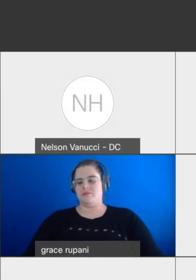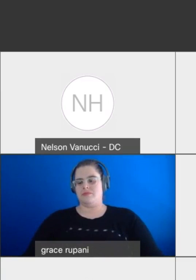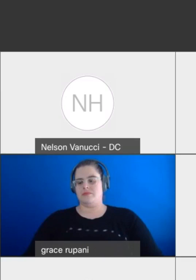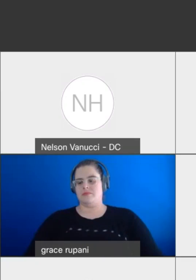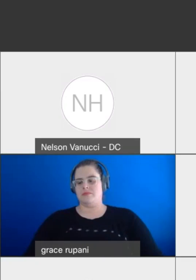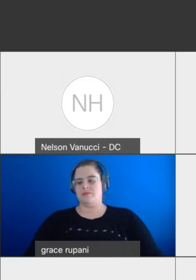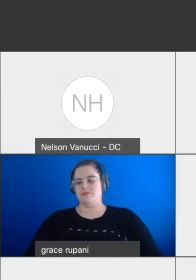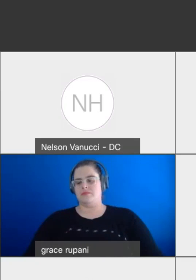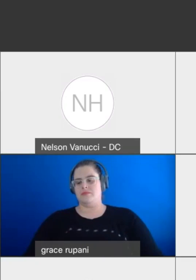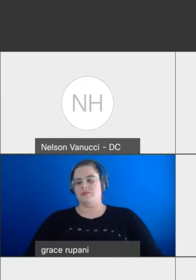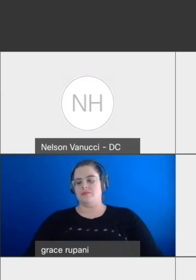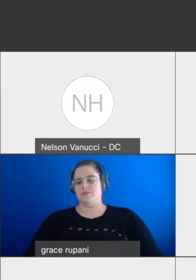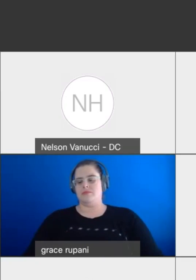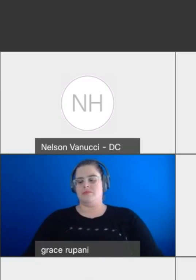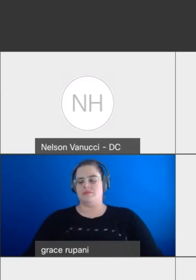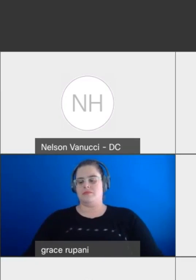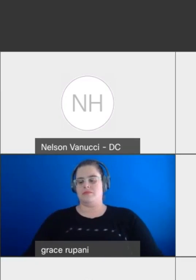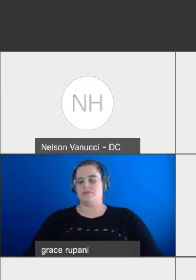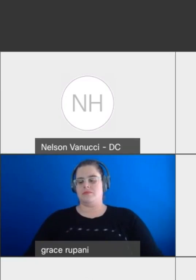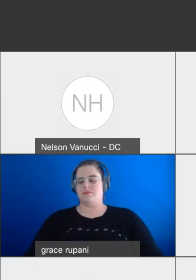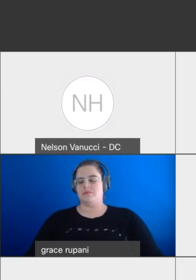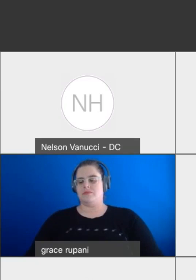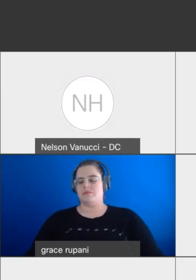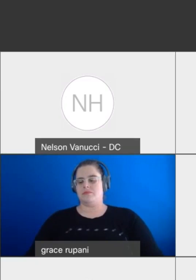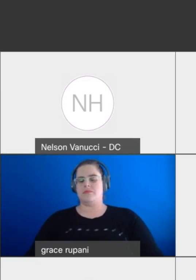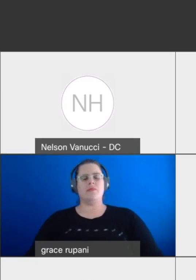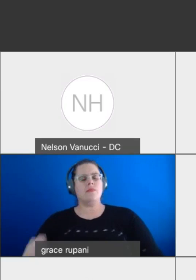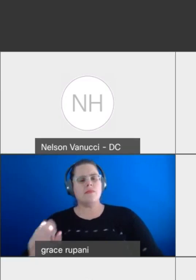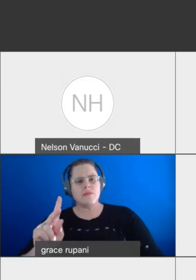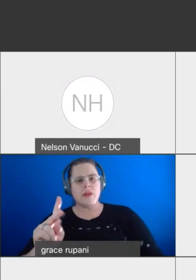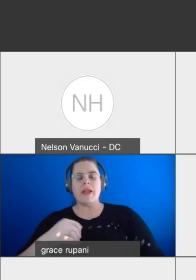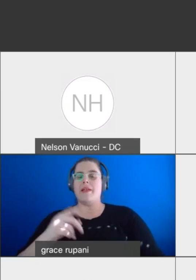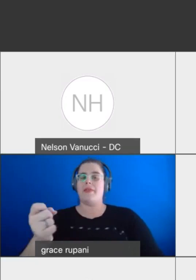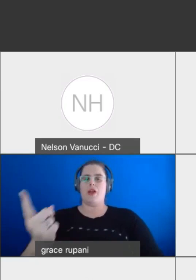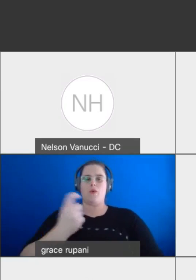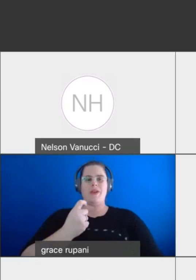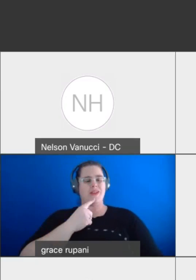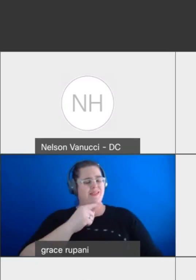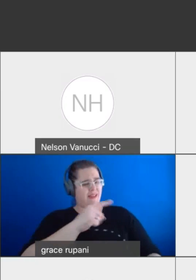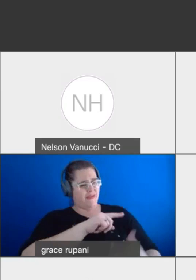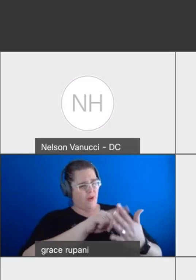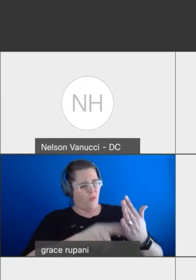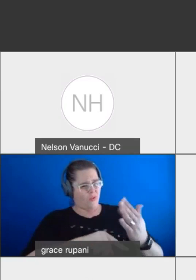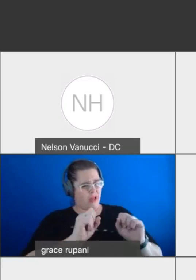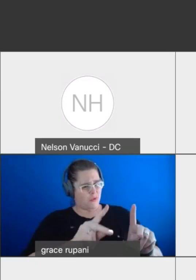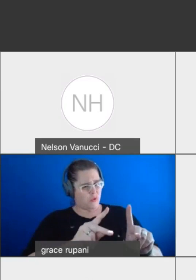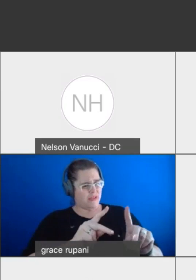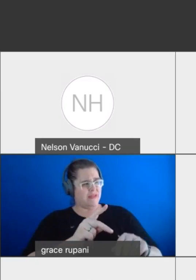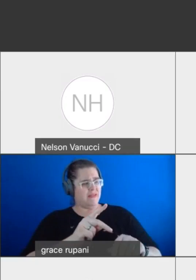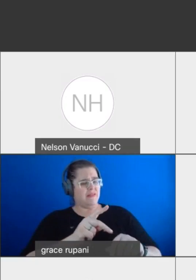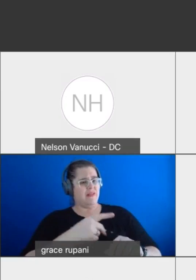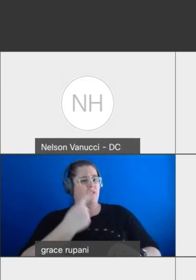No, really not a main intent. The question was, is these opportunities directed towards our